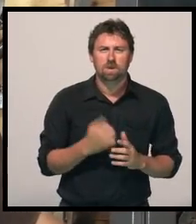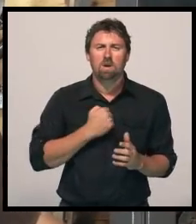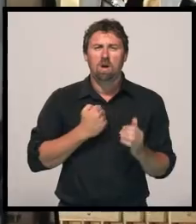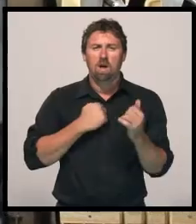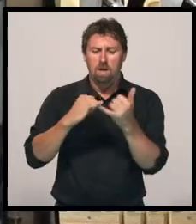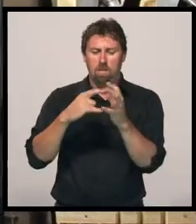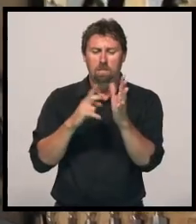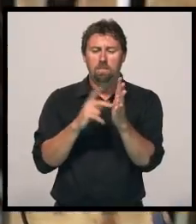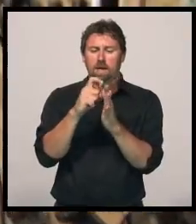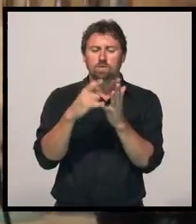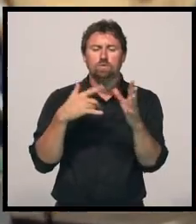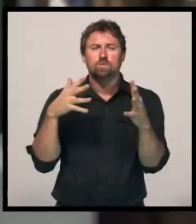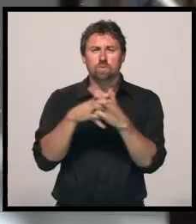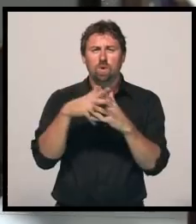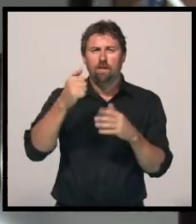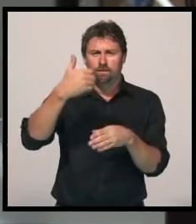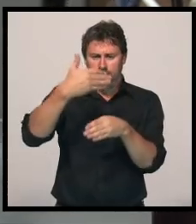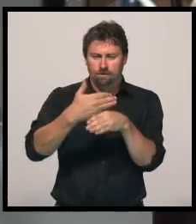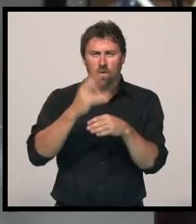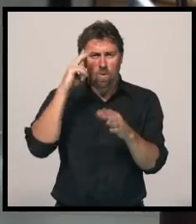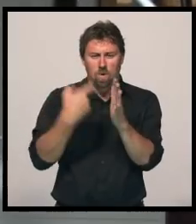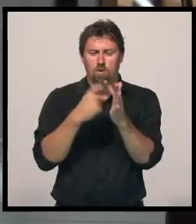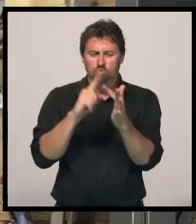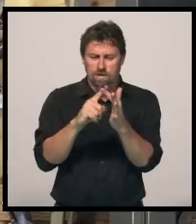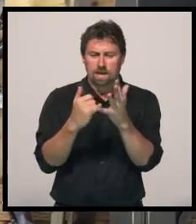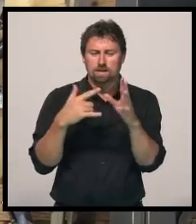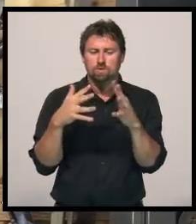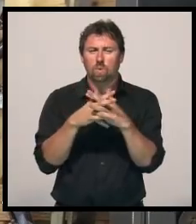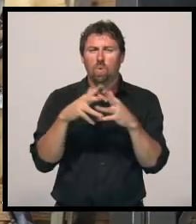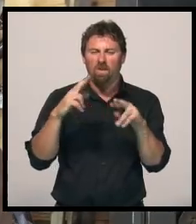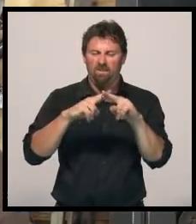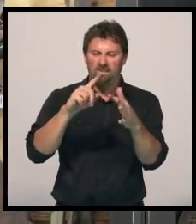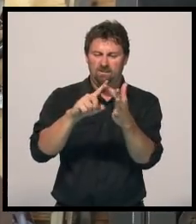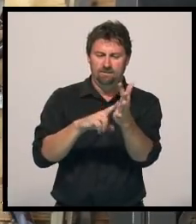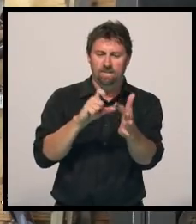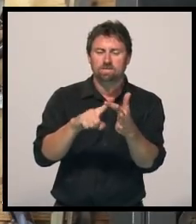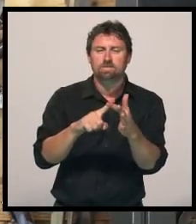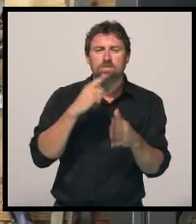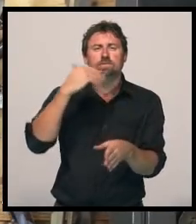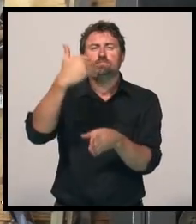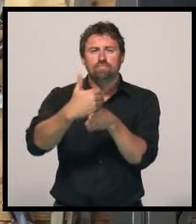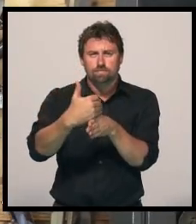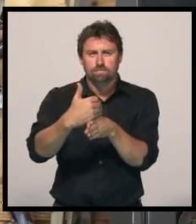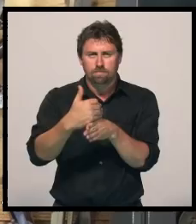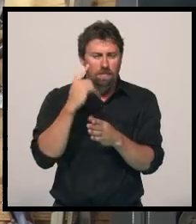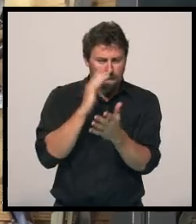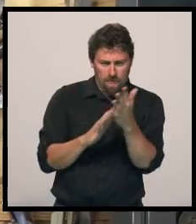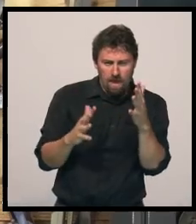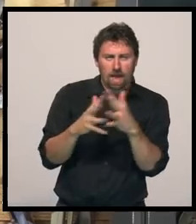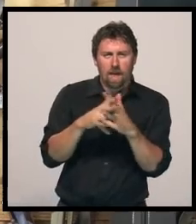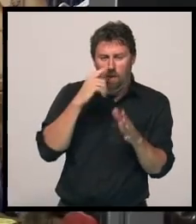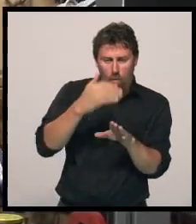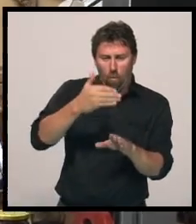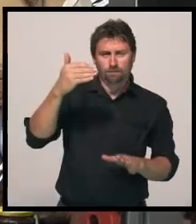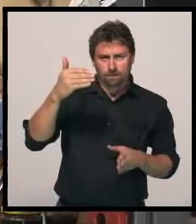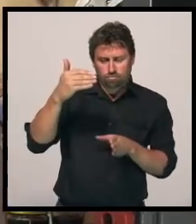re-saw fence. Now, not every bandsaw has a re-saw fence. If you don't, I'll show you how to cut or re-saw without using the